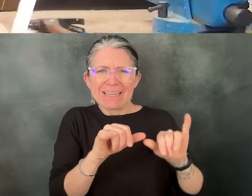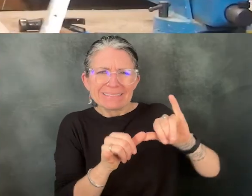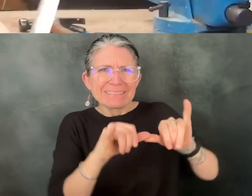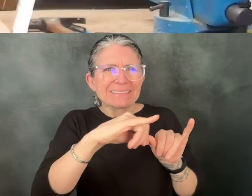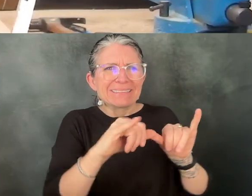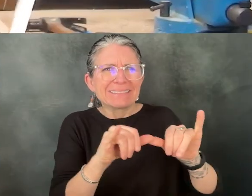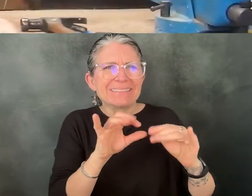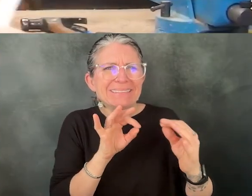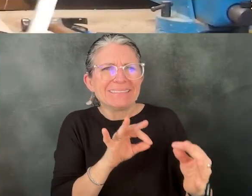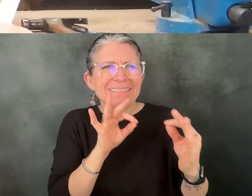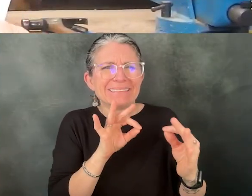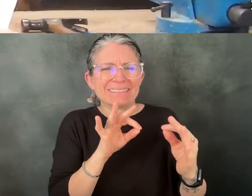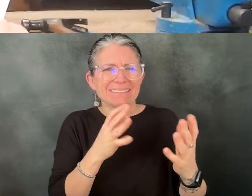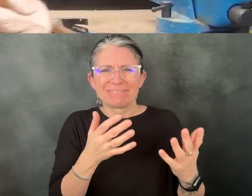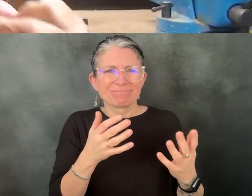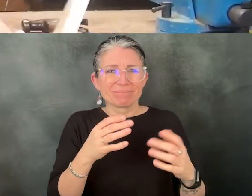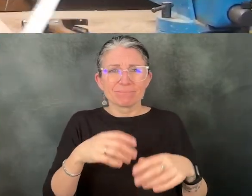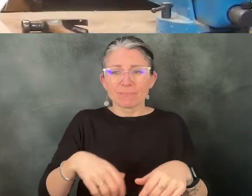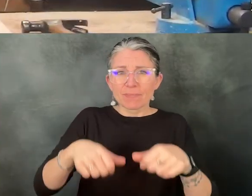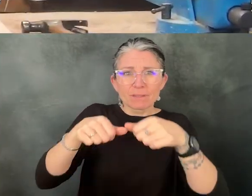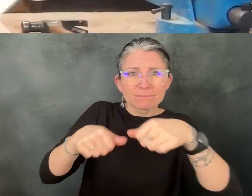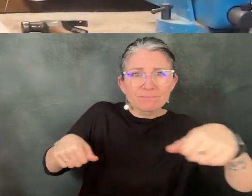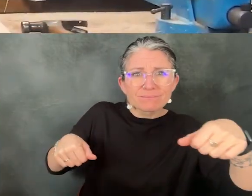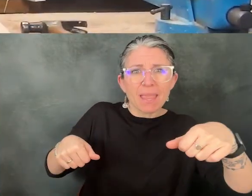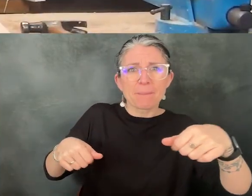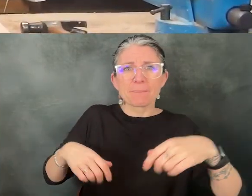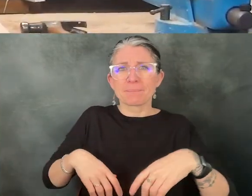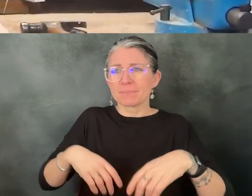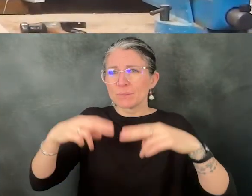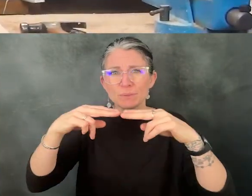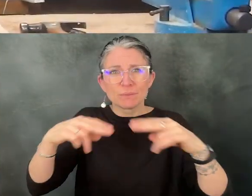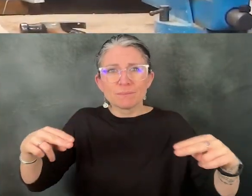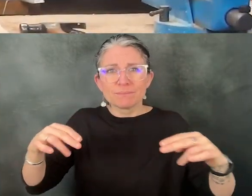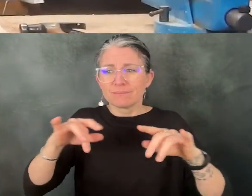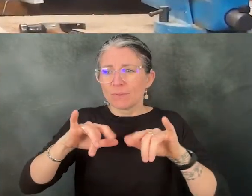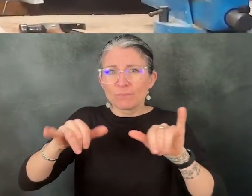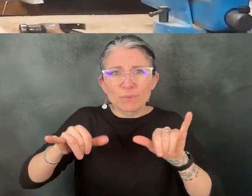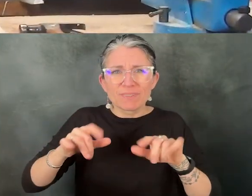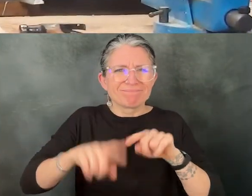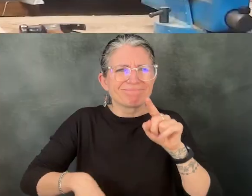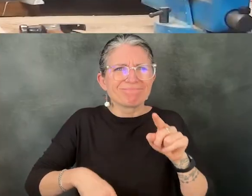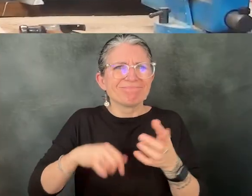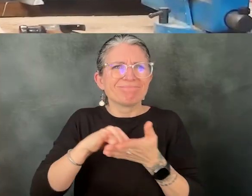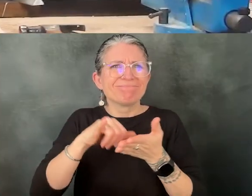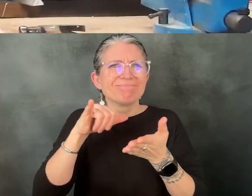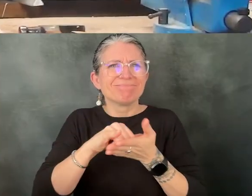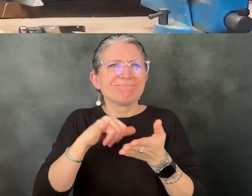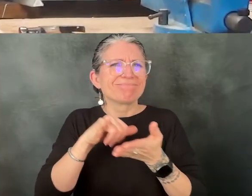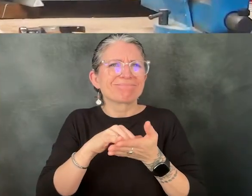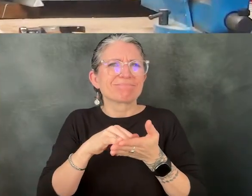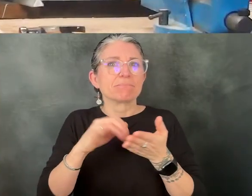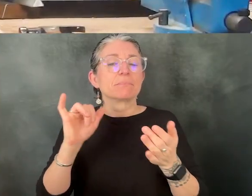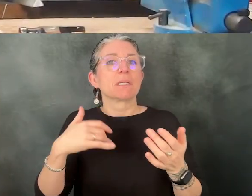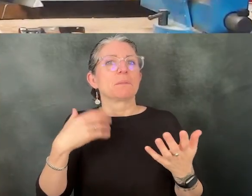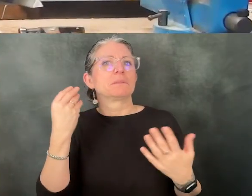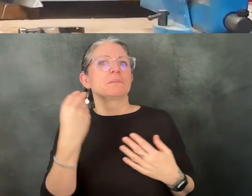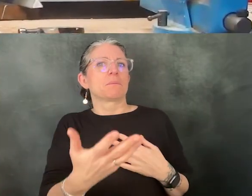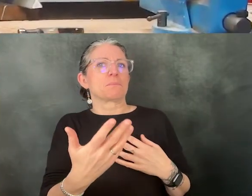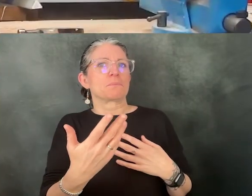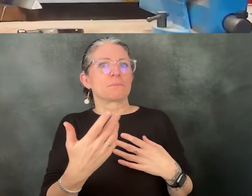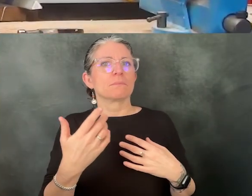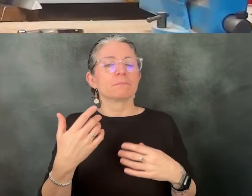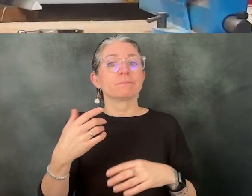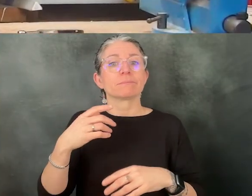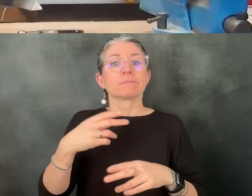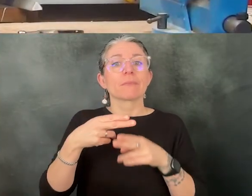very difficult to map out with a ruler or tape measure. And so what I will tell you is this: all you need is a tick stick,